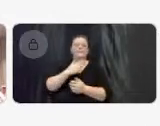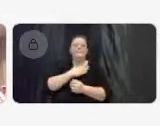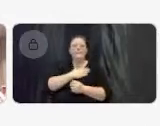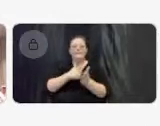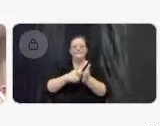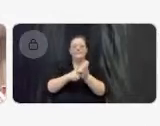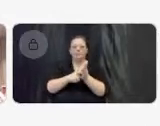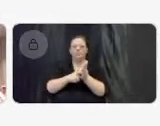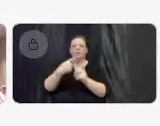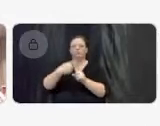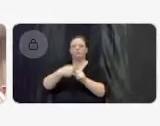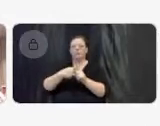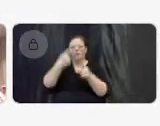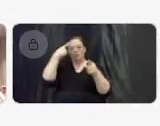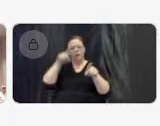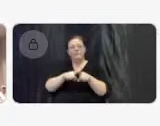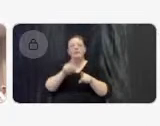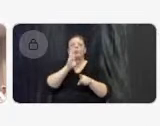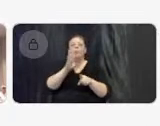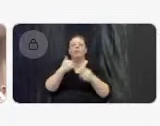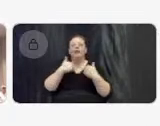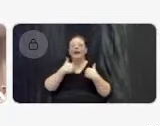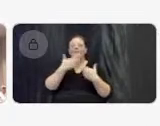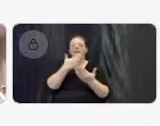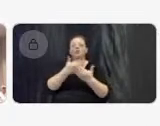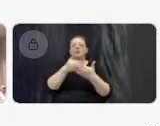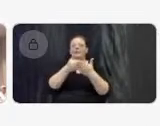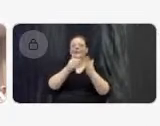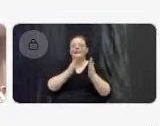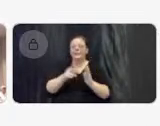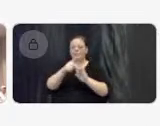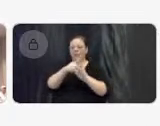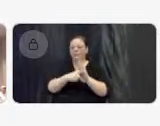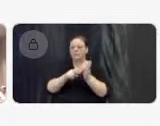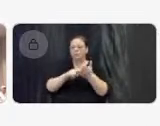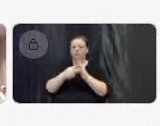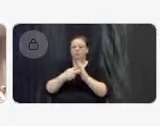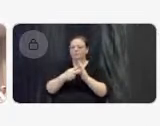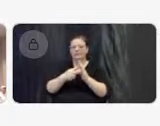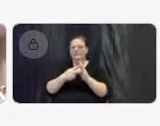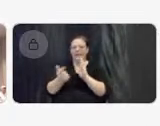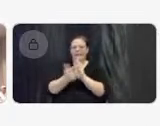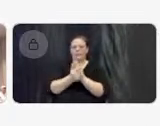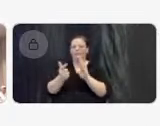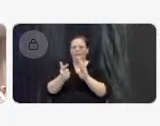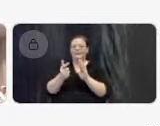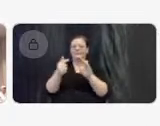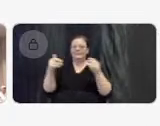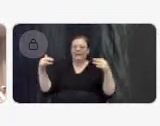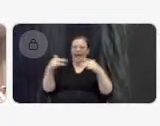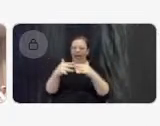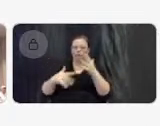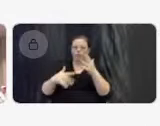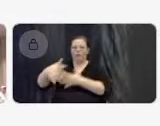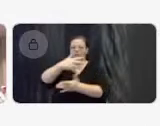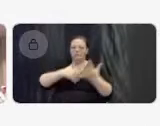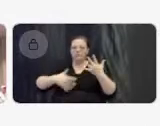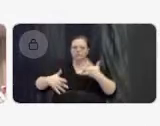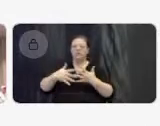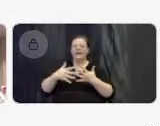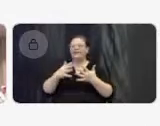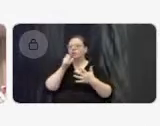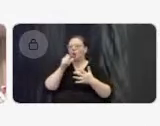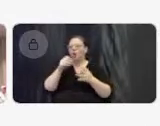mandatory rental agreement will have a good neighbor policy which prohibits gatherings and no more than 4 guests. This is